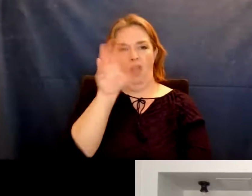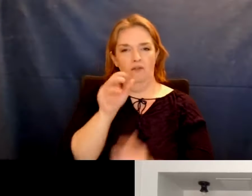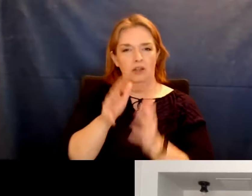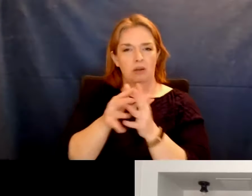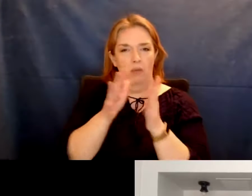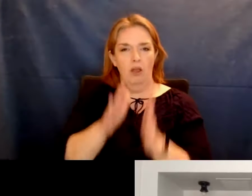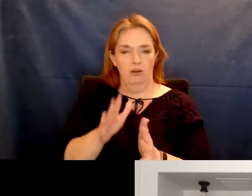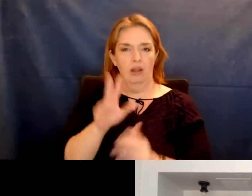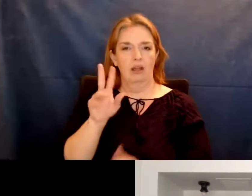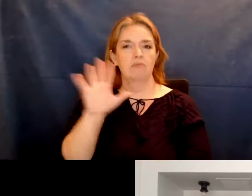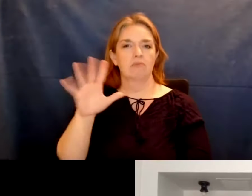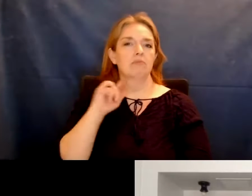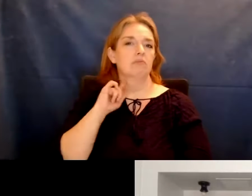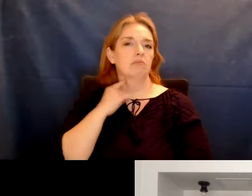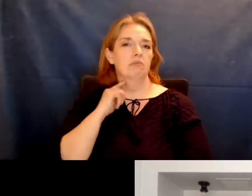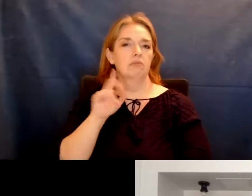these voices that